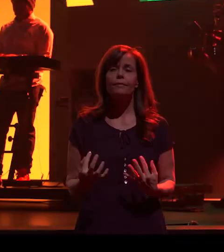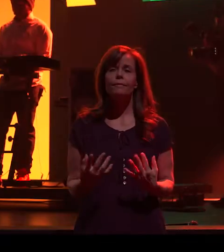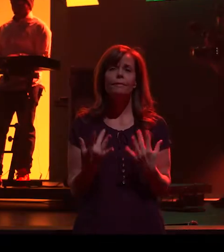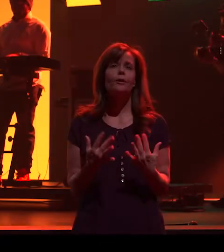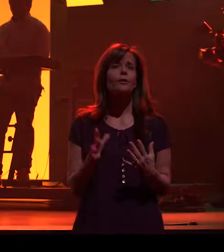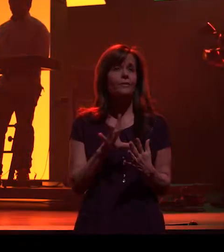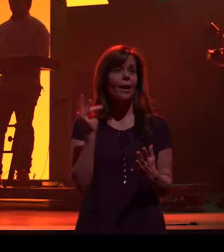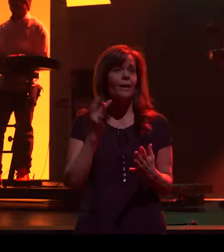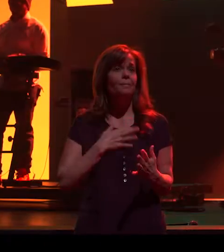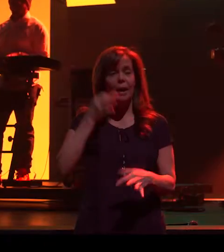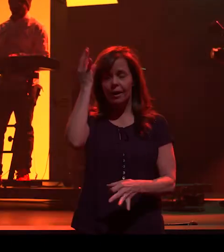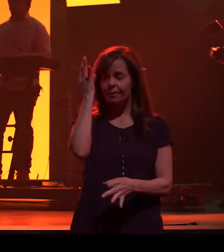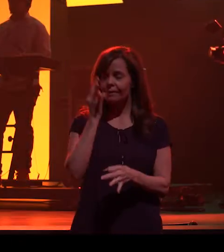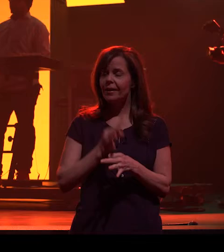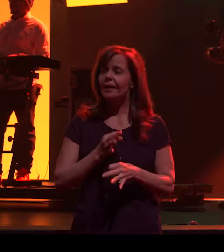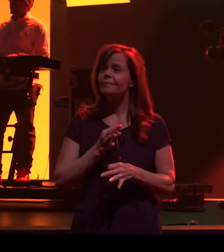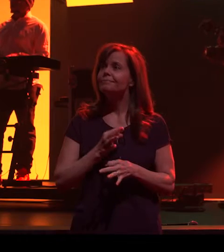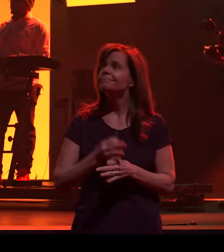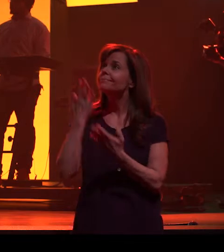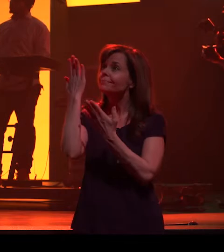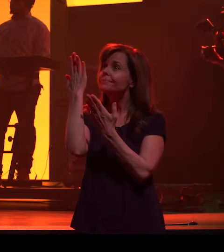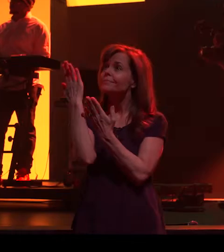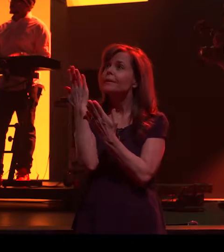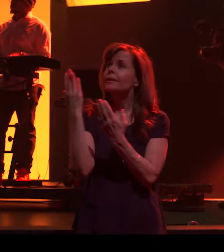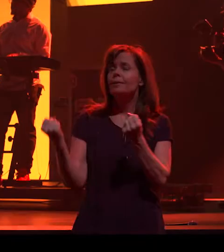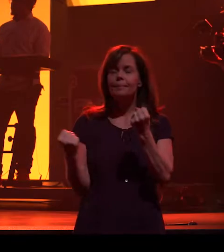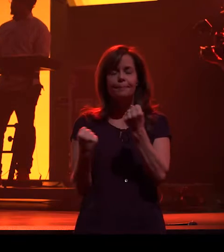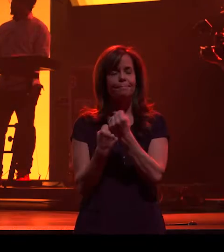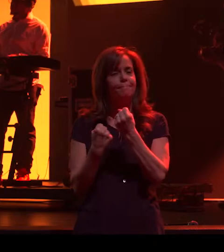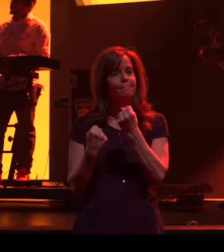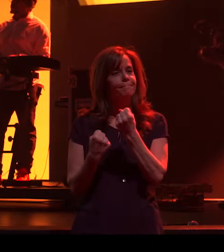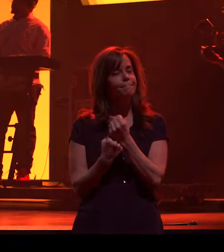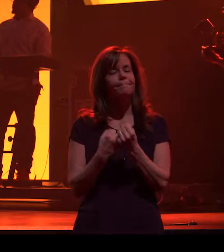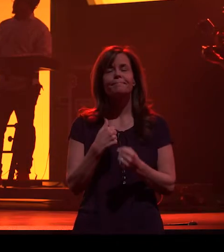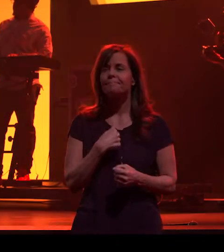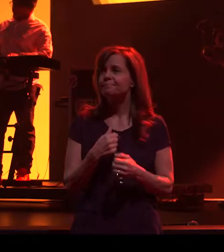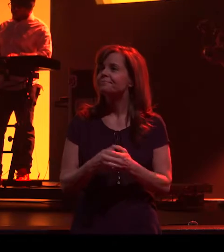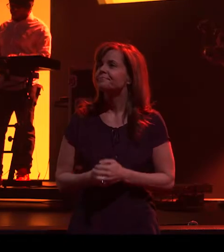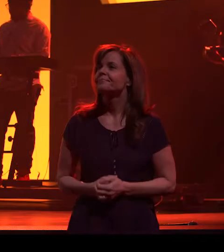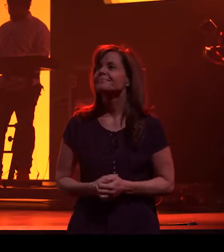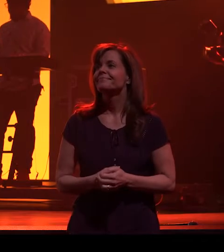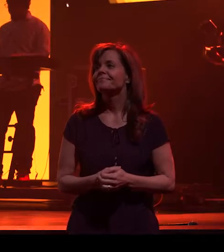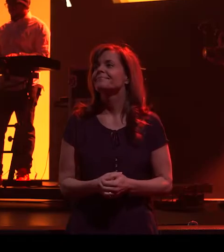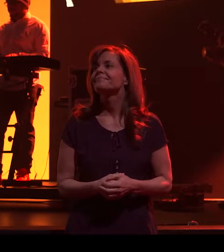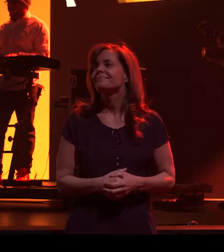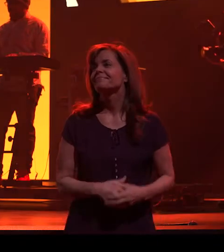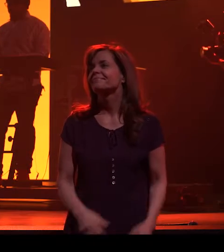faith, you're the fourth within the flames. I'm not